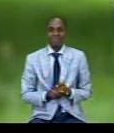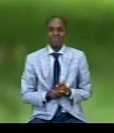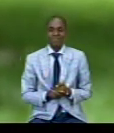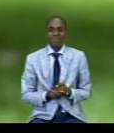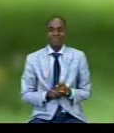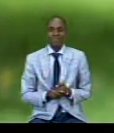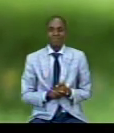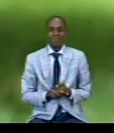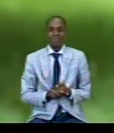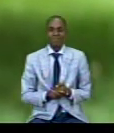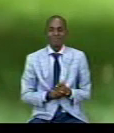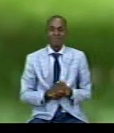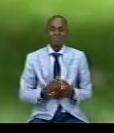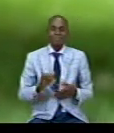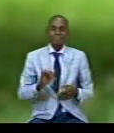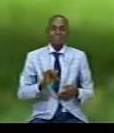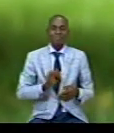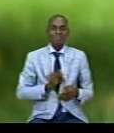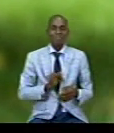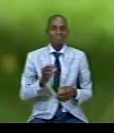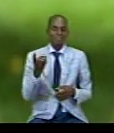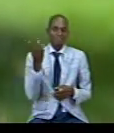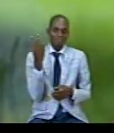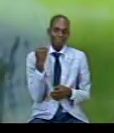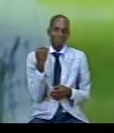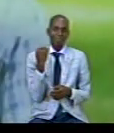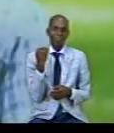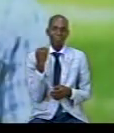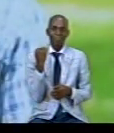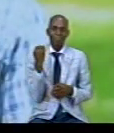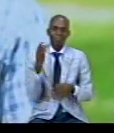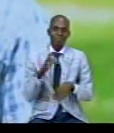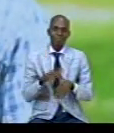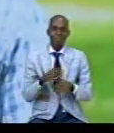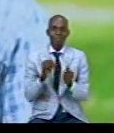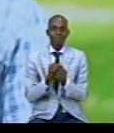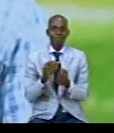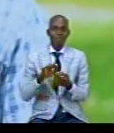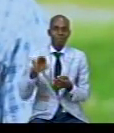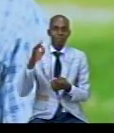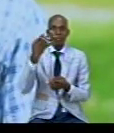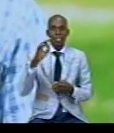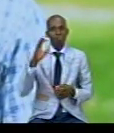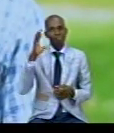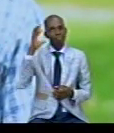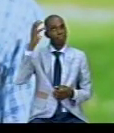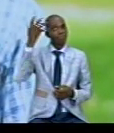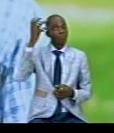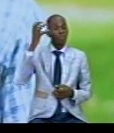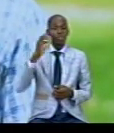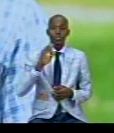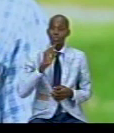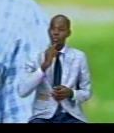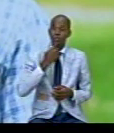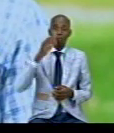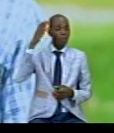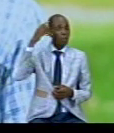I was afflicted with the spirit of madness. I was insane for 12